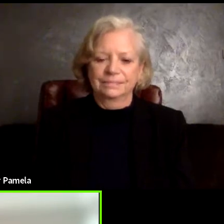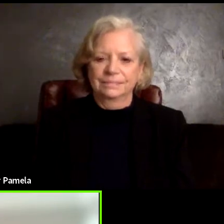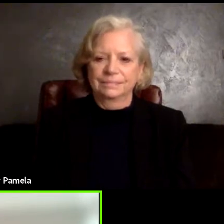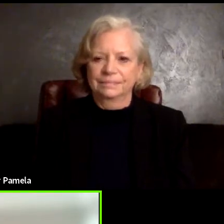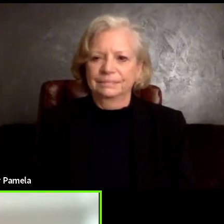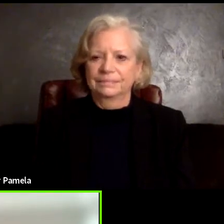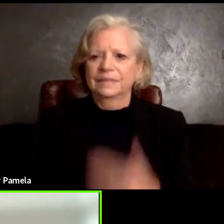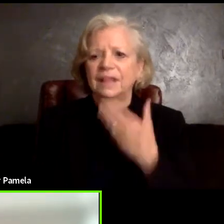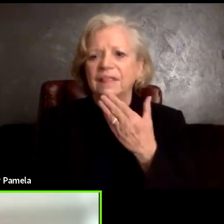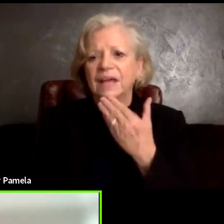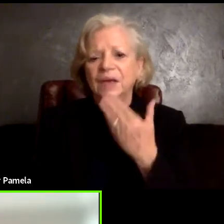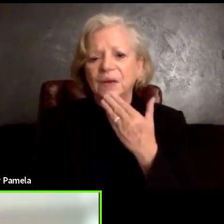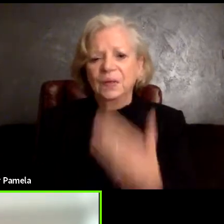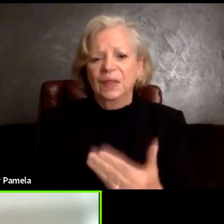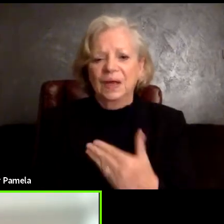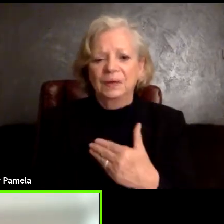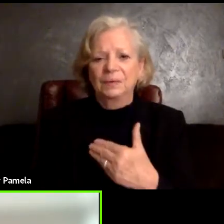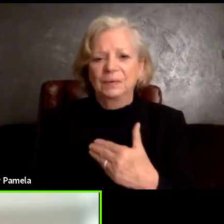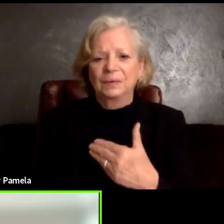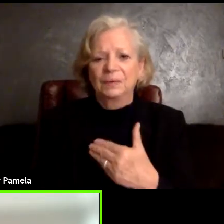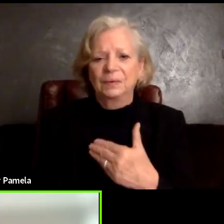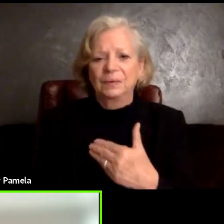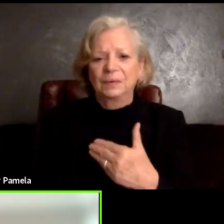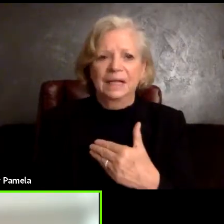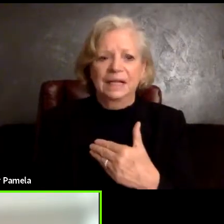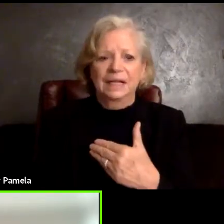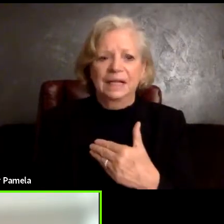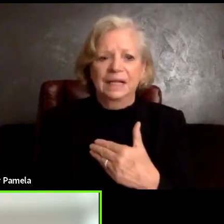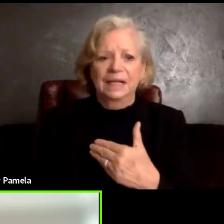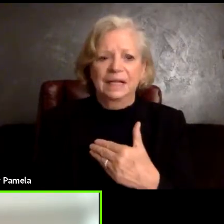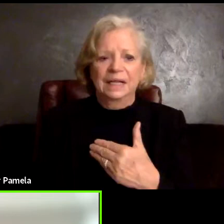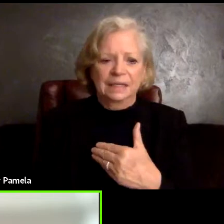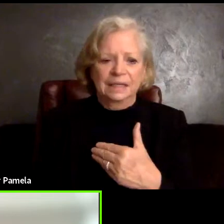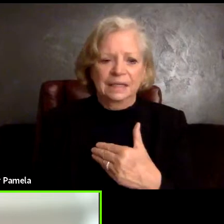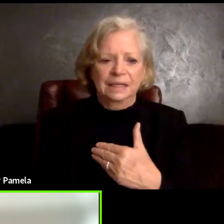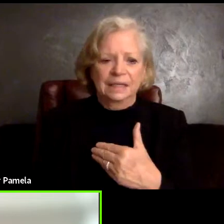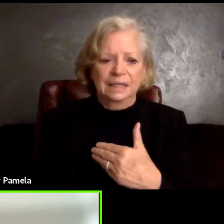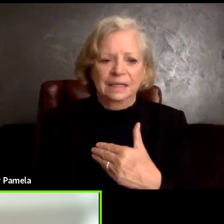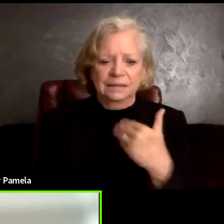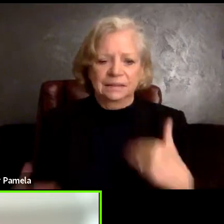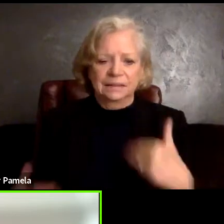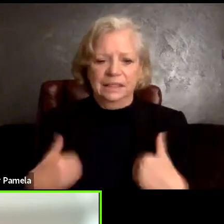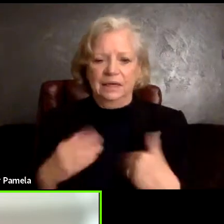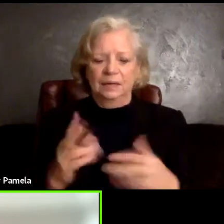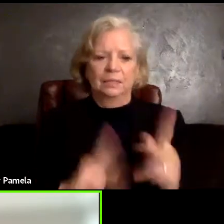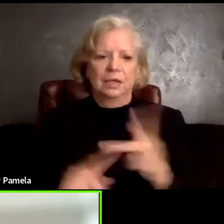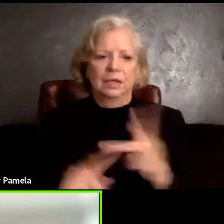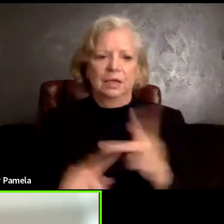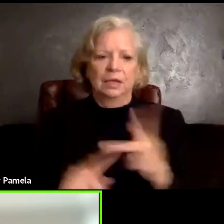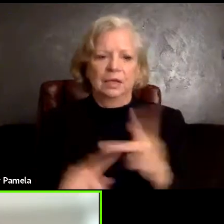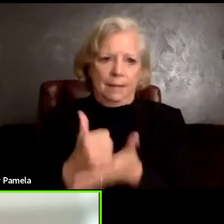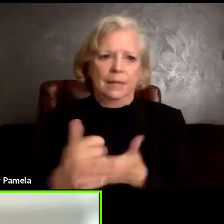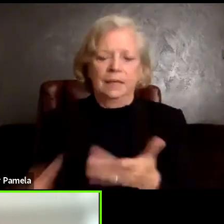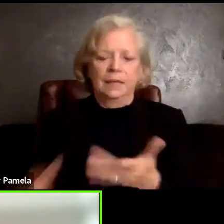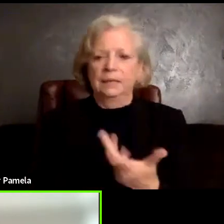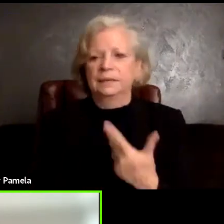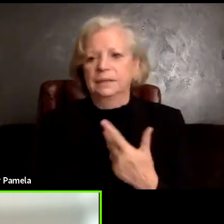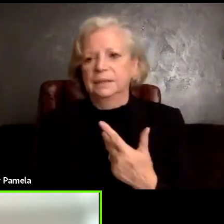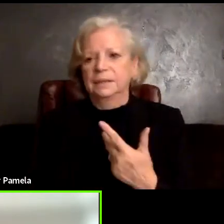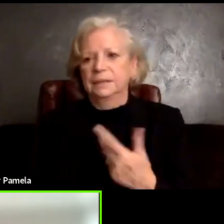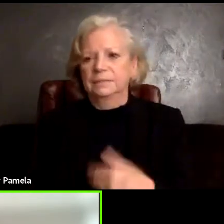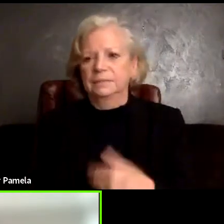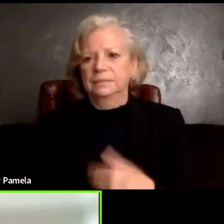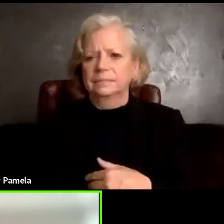Great. Thank you to the young folks working with Umoja to do that great work. I believe we have